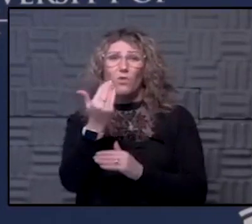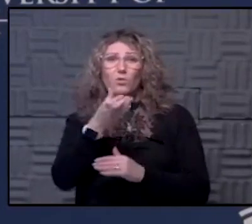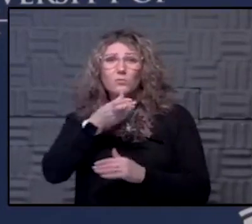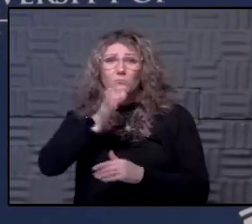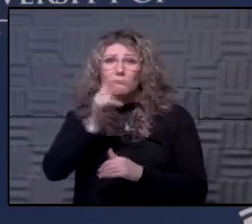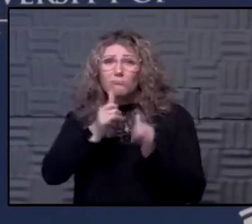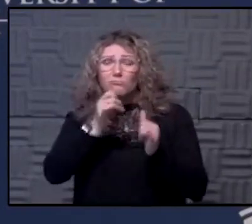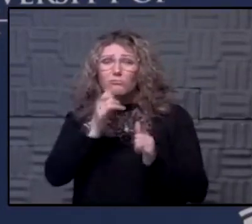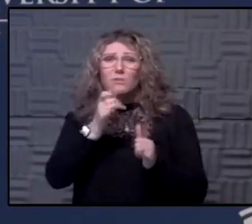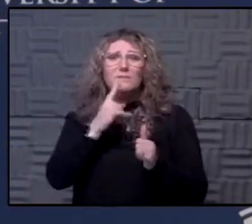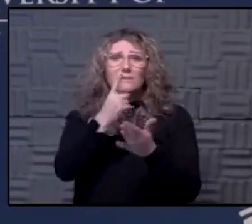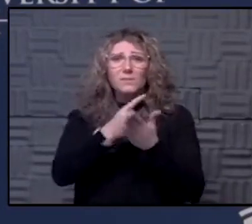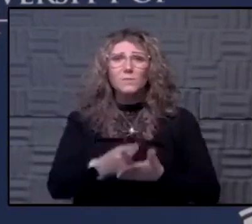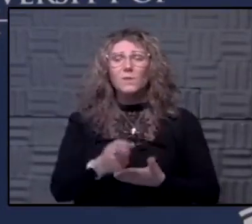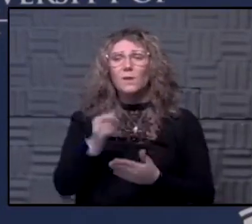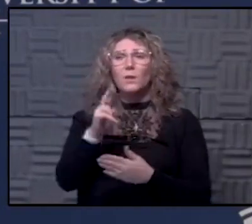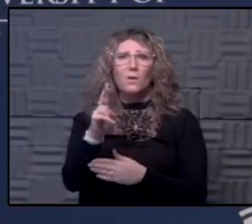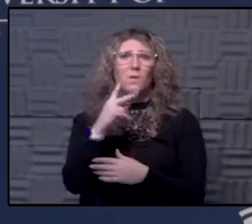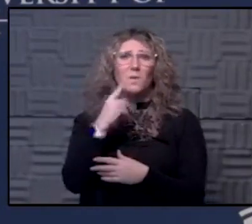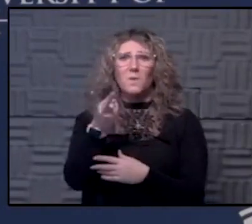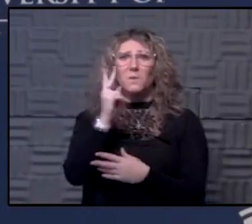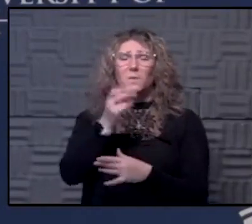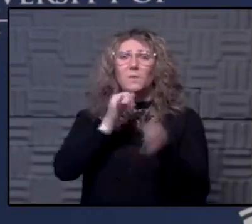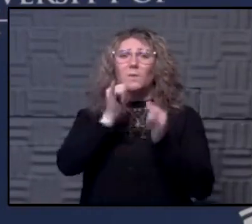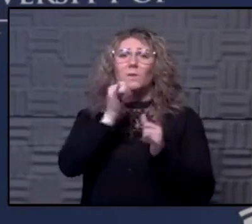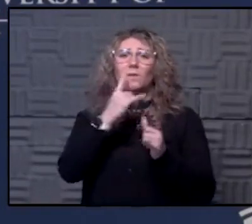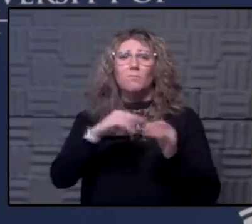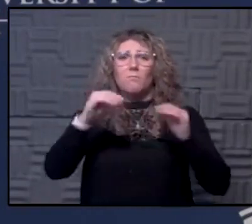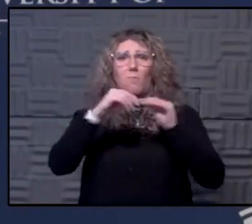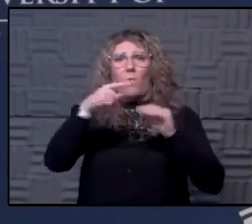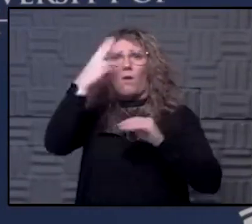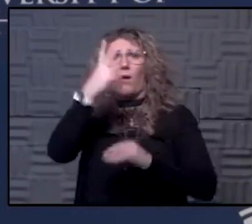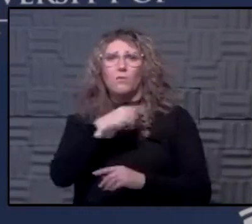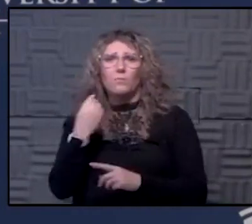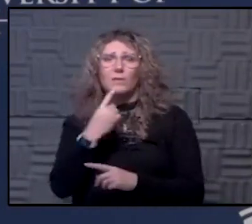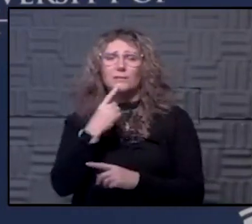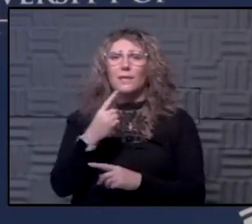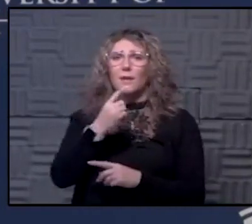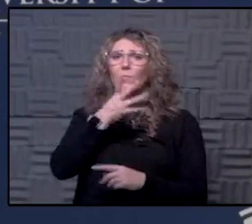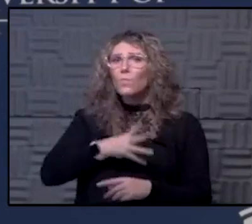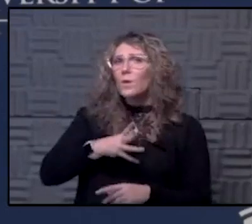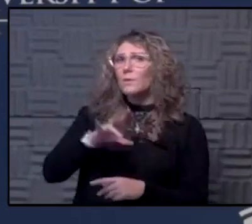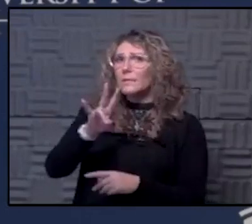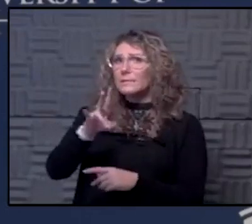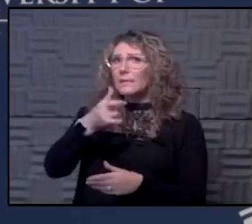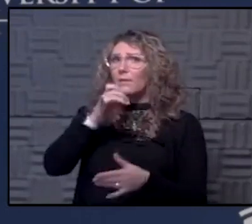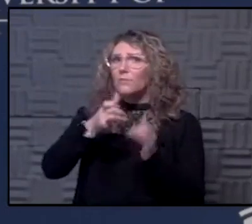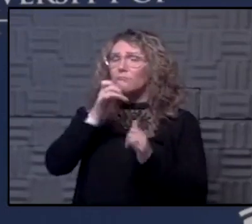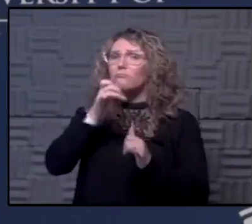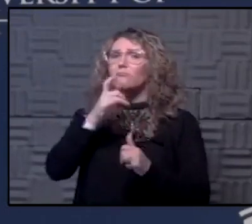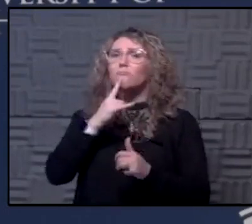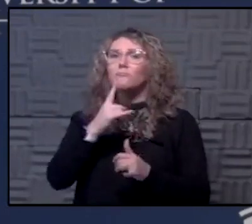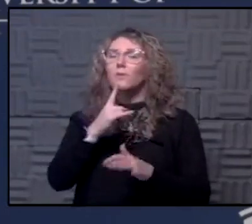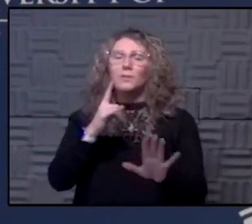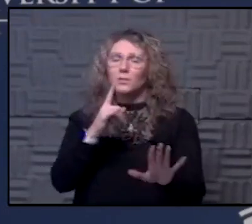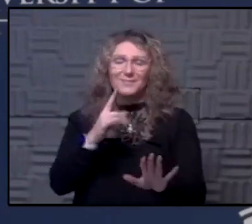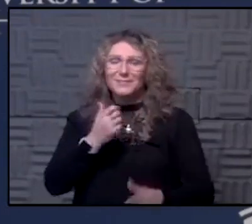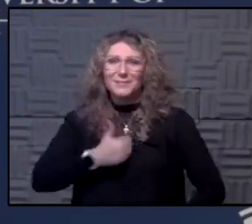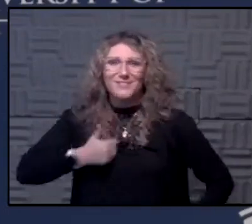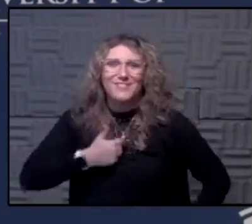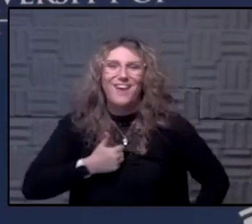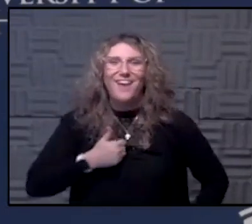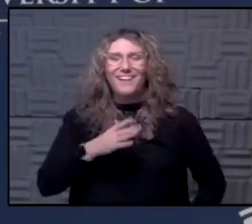2 drinks a day, they're at risk of chronic health problems from alcohol. And for women, it's 7 drinks a day or more than 2 in a day. 7 drinks a